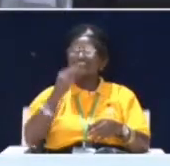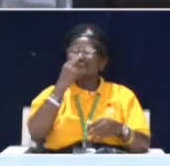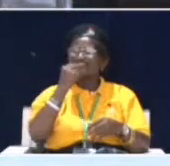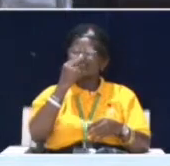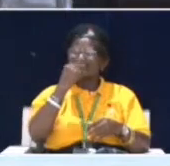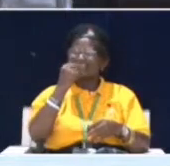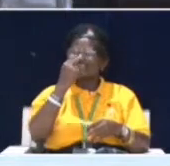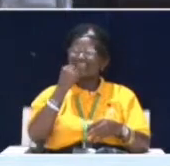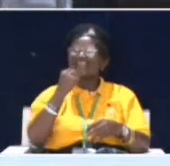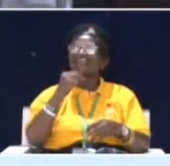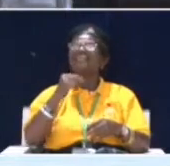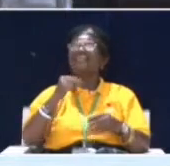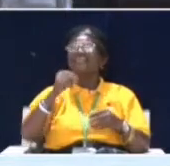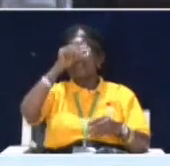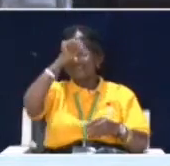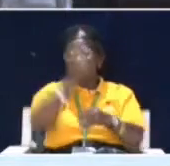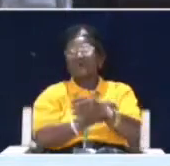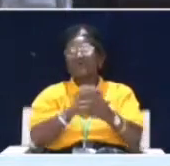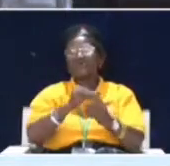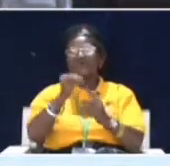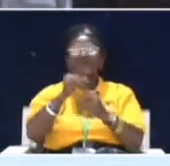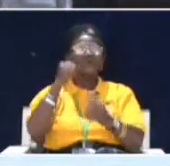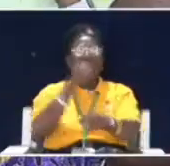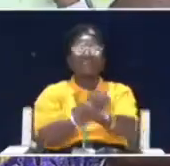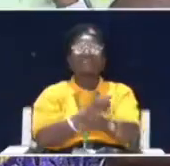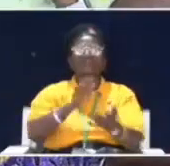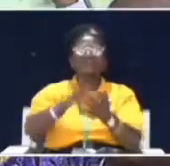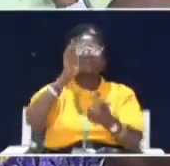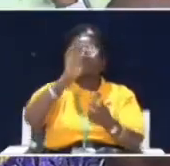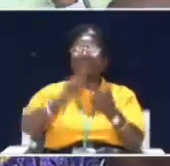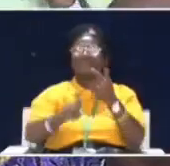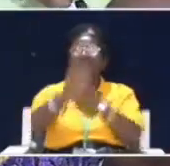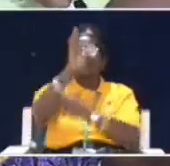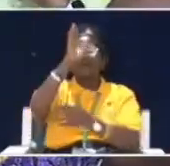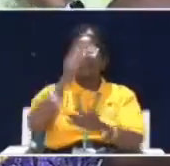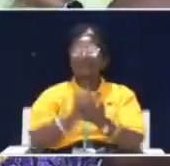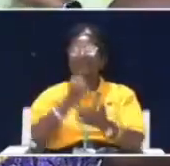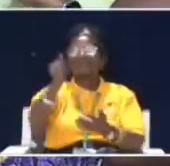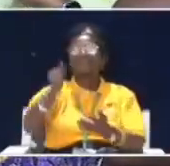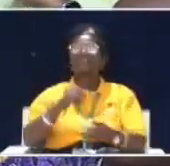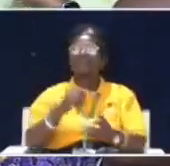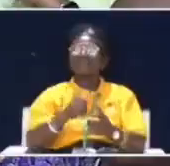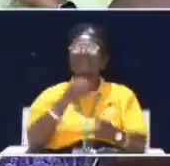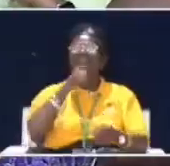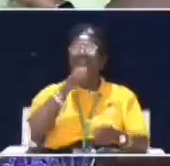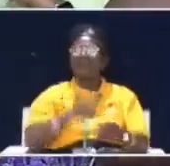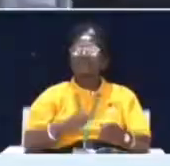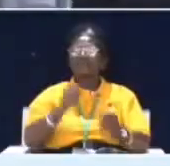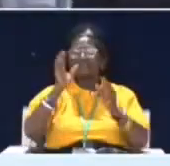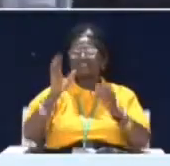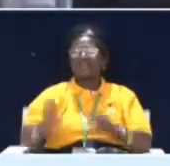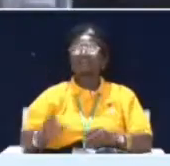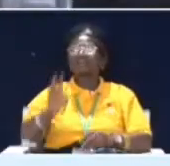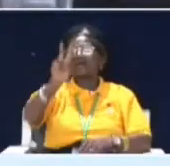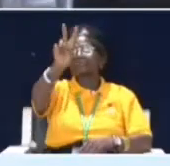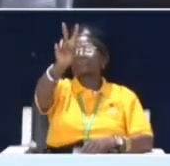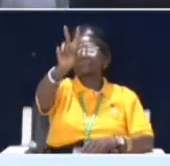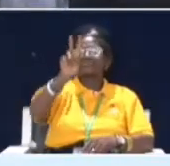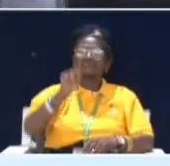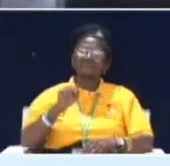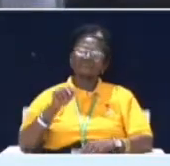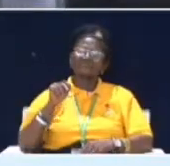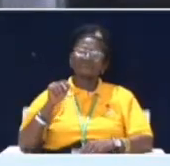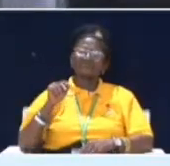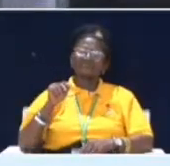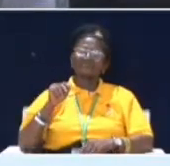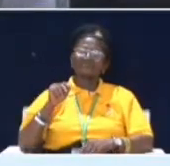Glory be to God. Ogo ni fun Olorun loke orun. 1 Samuel chapter 2. Samuel ikini ori